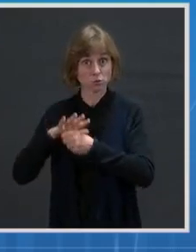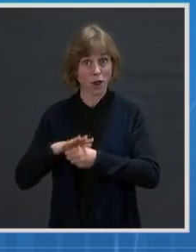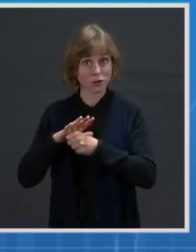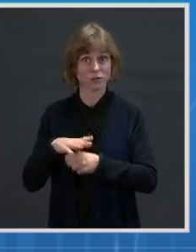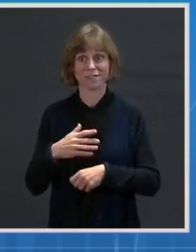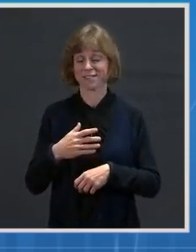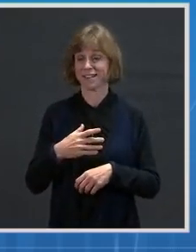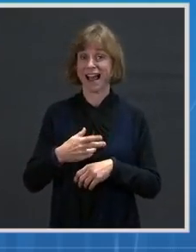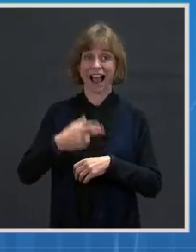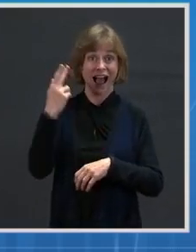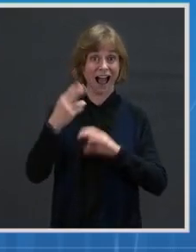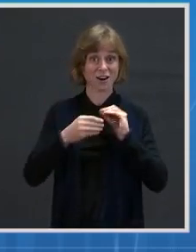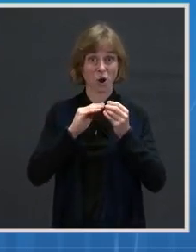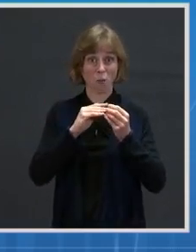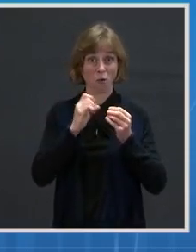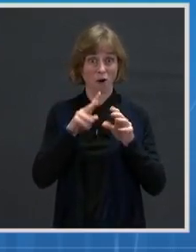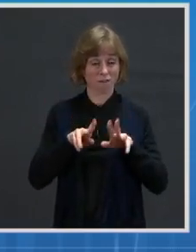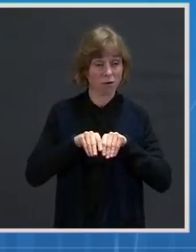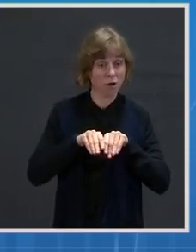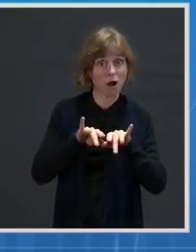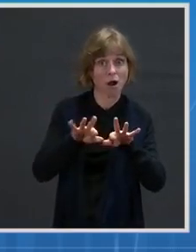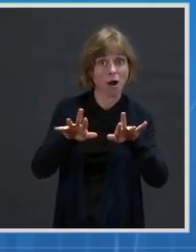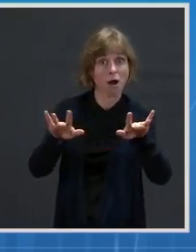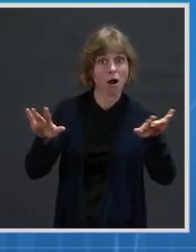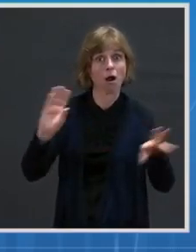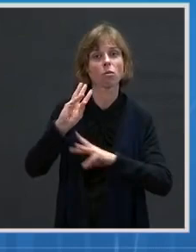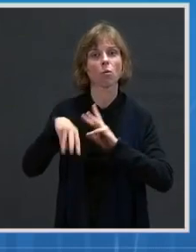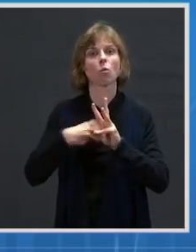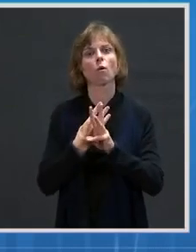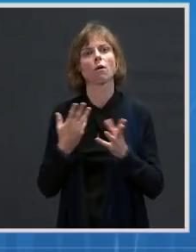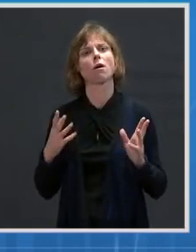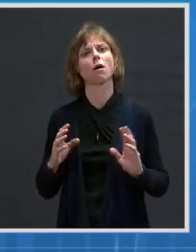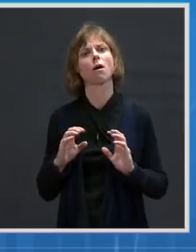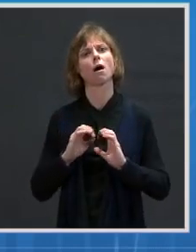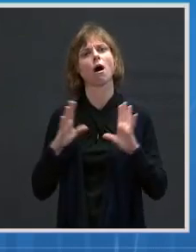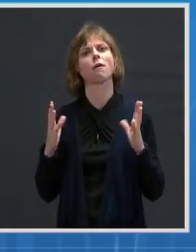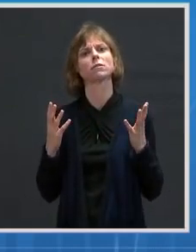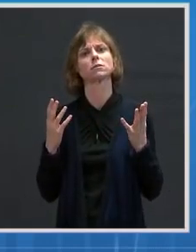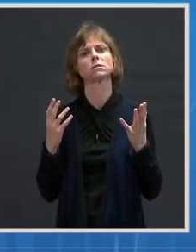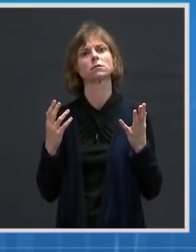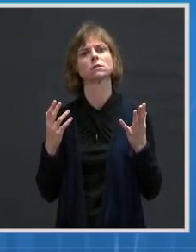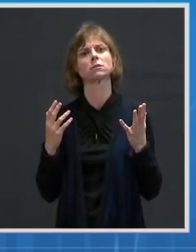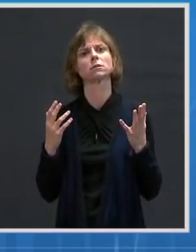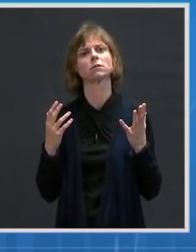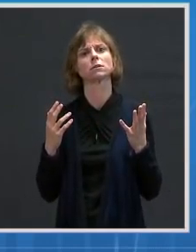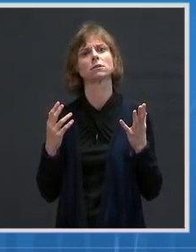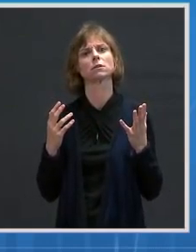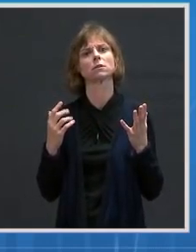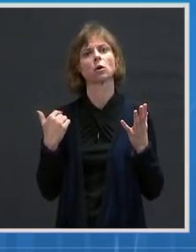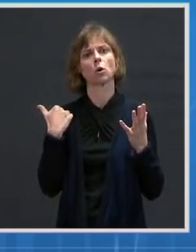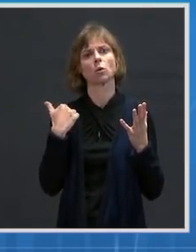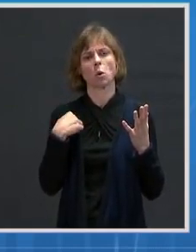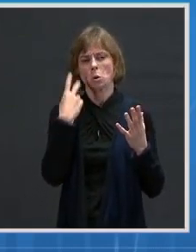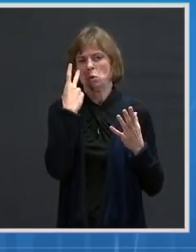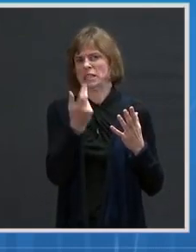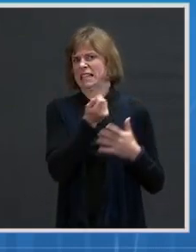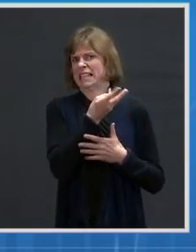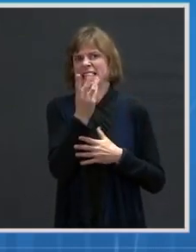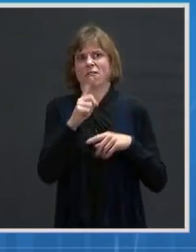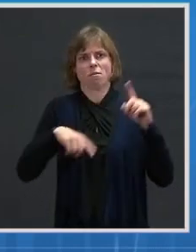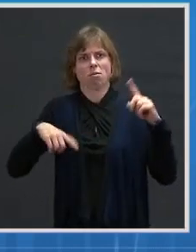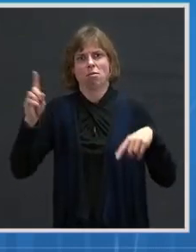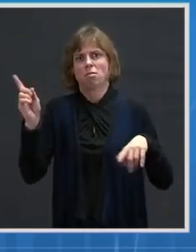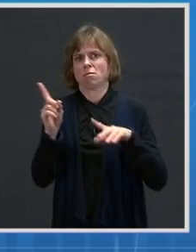degree of replication throughout the world, that there will be the selecting of a variety of variants. We ourselves